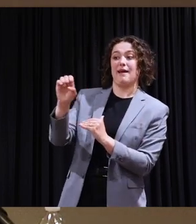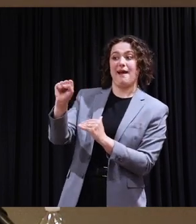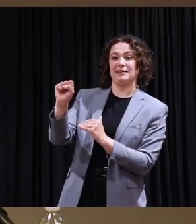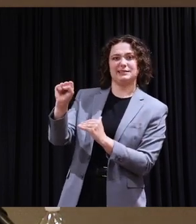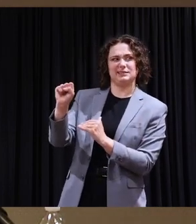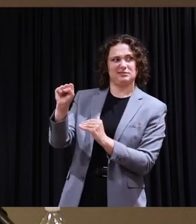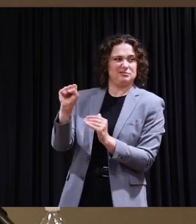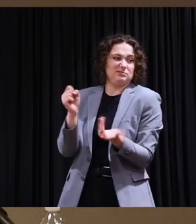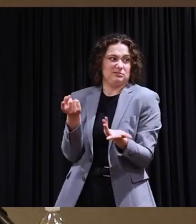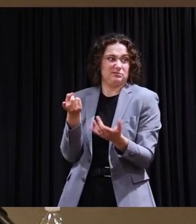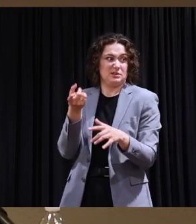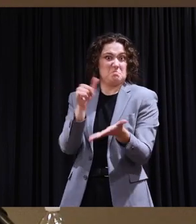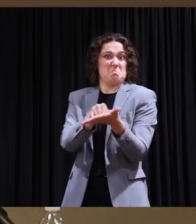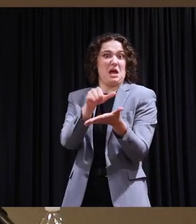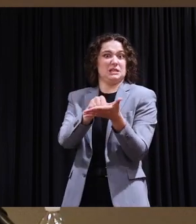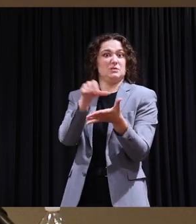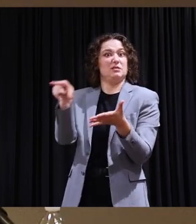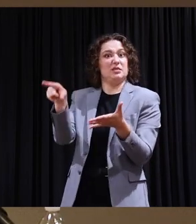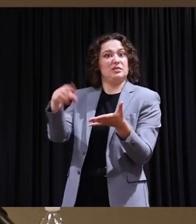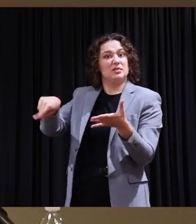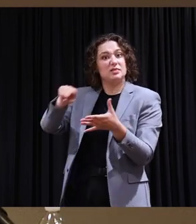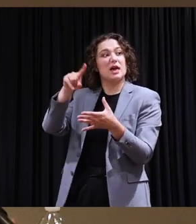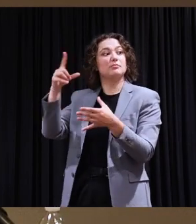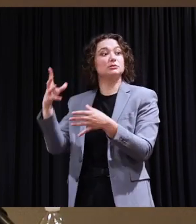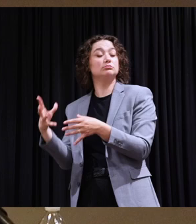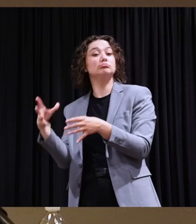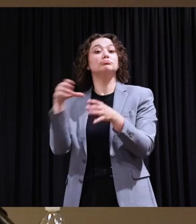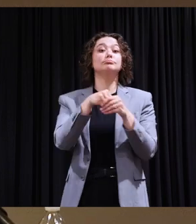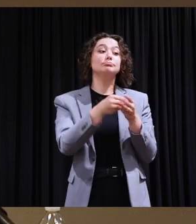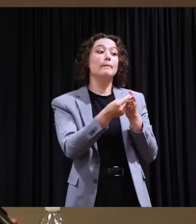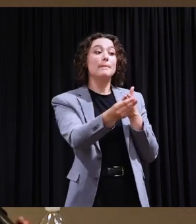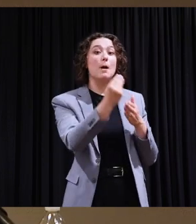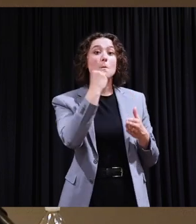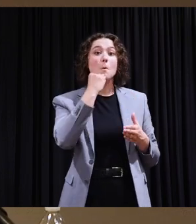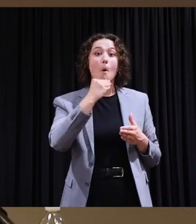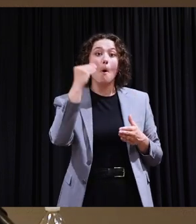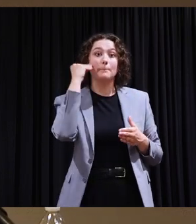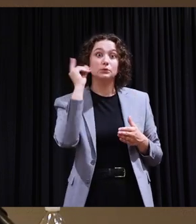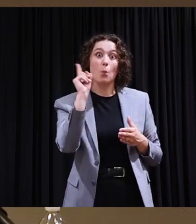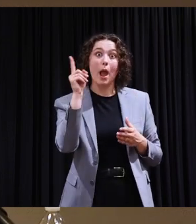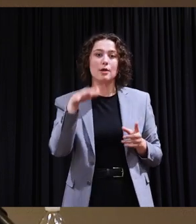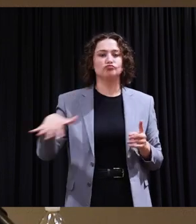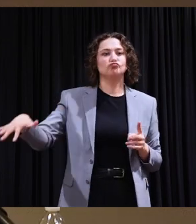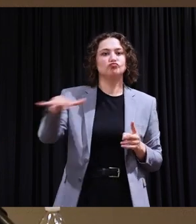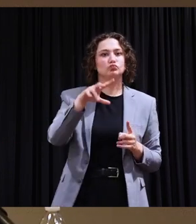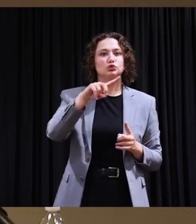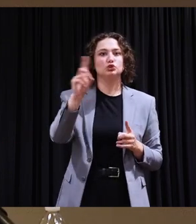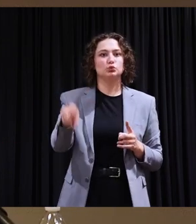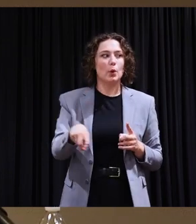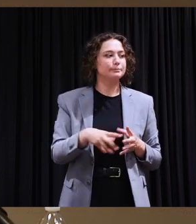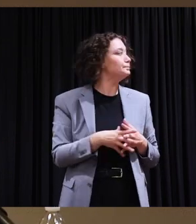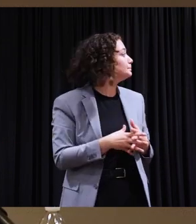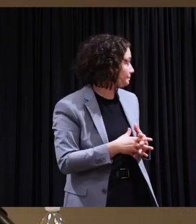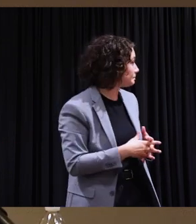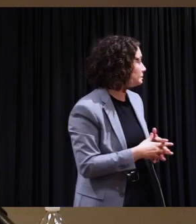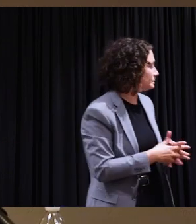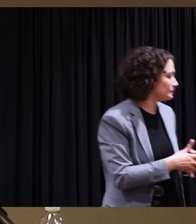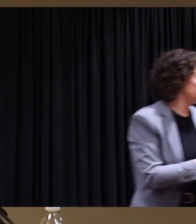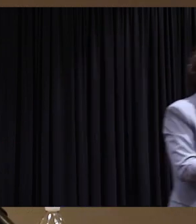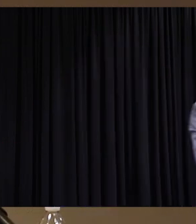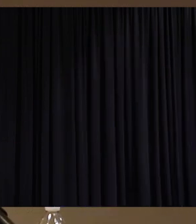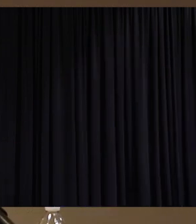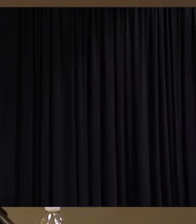to participate in the resurgence of homeownership in metropolitan Detroit. And